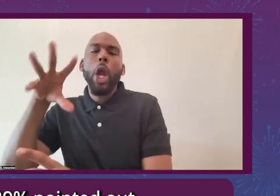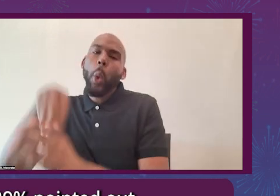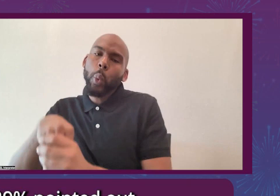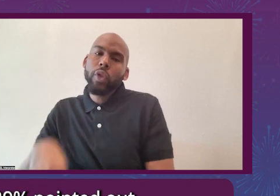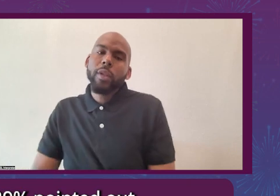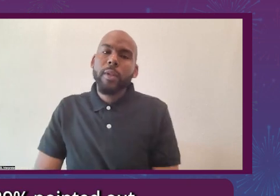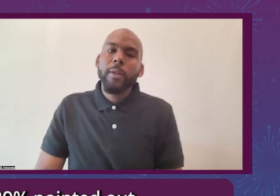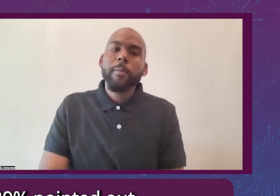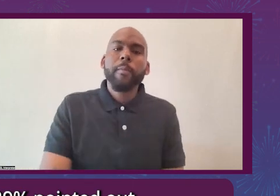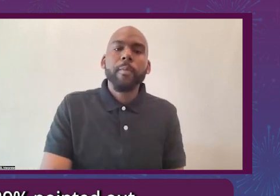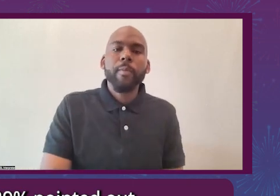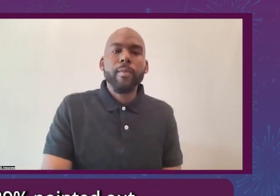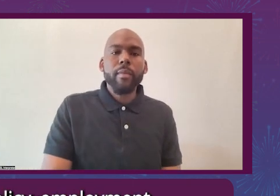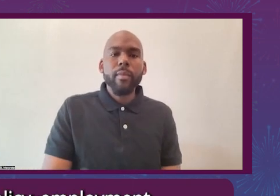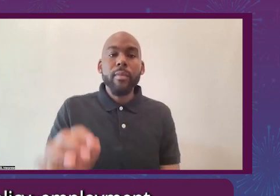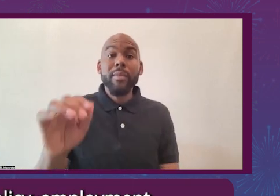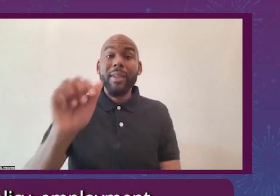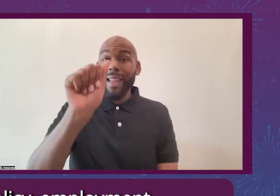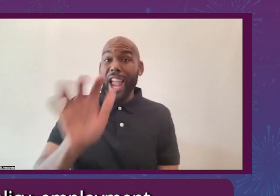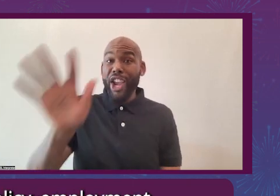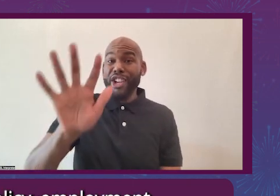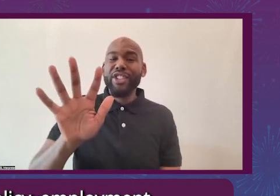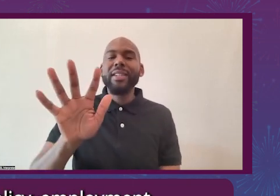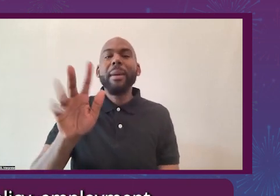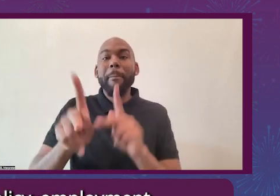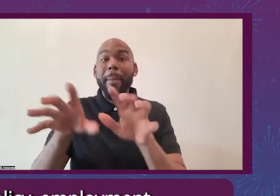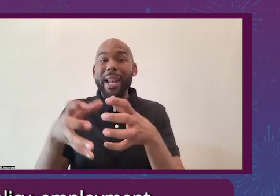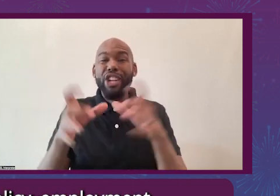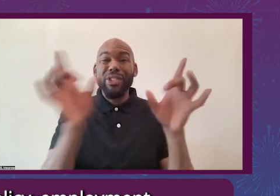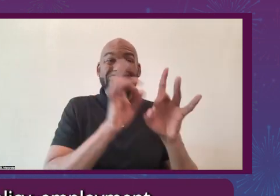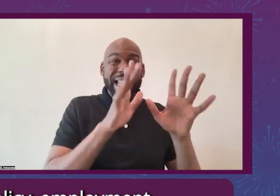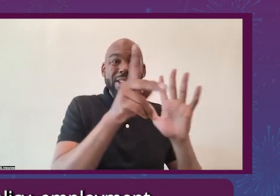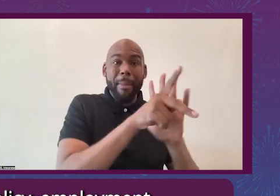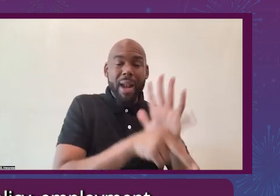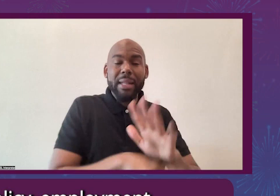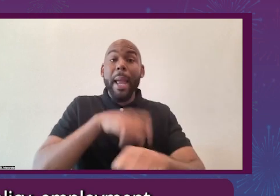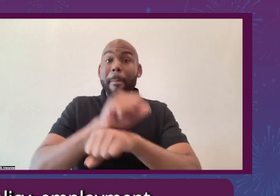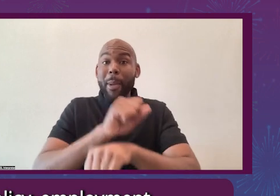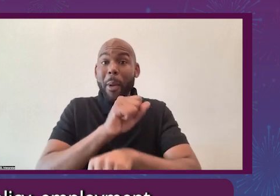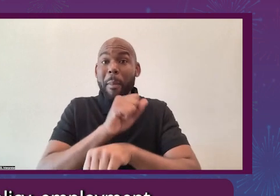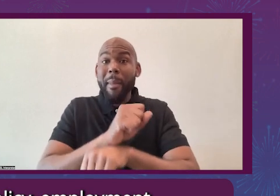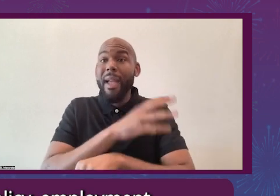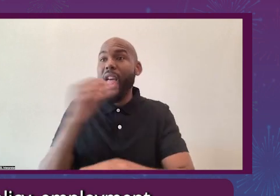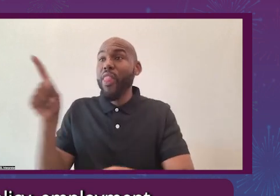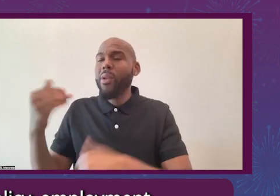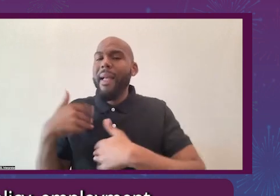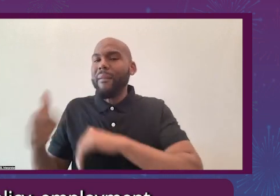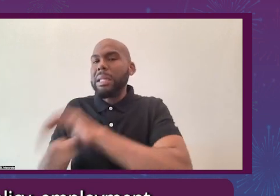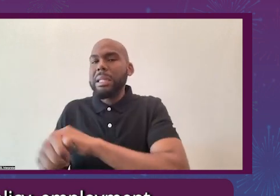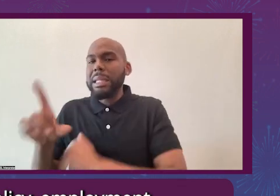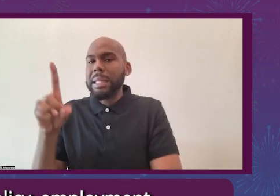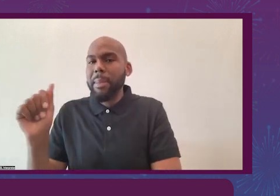inclusion. With regards to the aging population, disaster policy, employment, and for those with